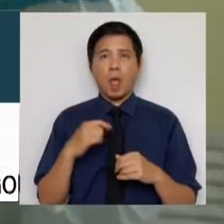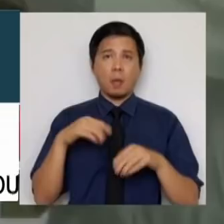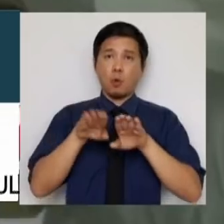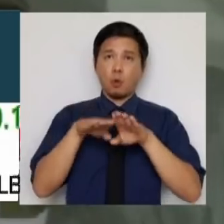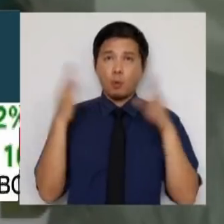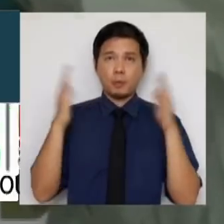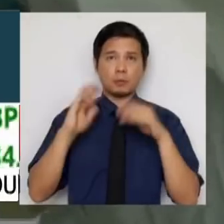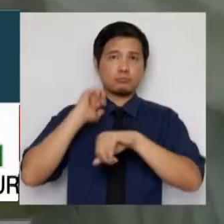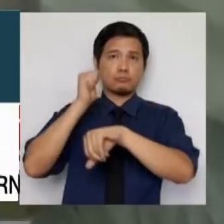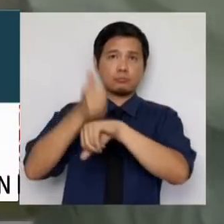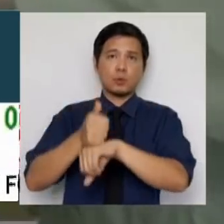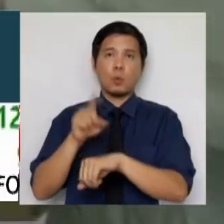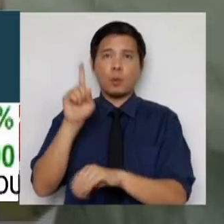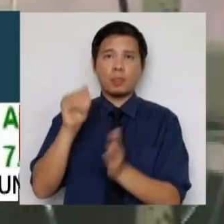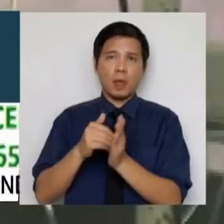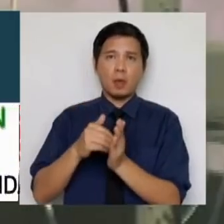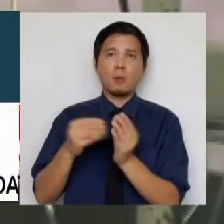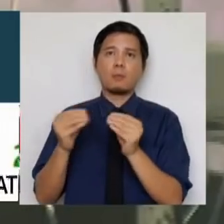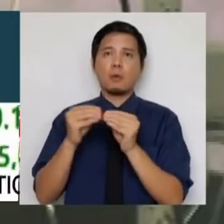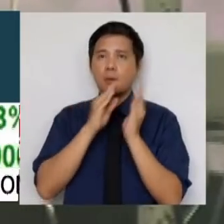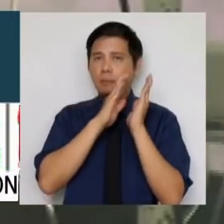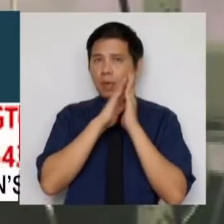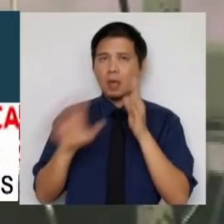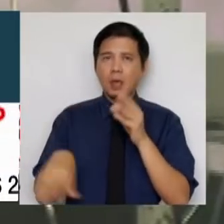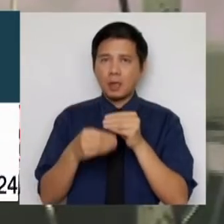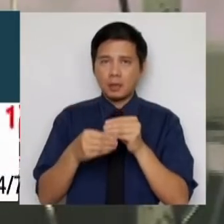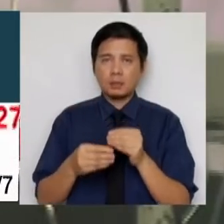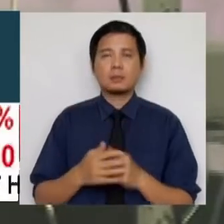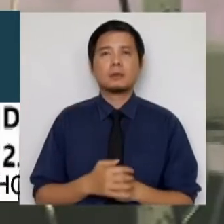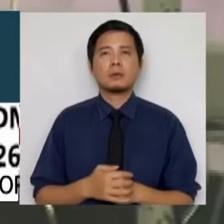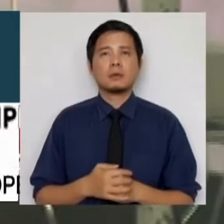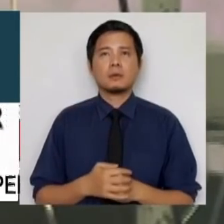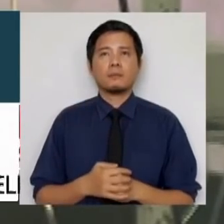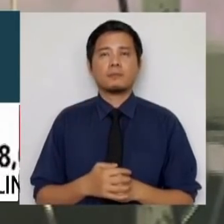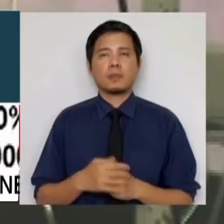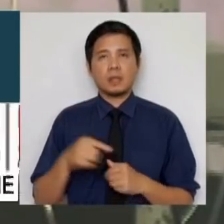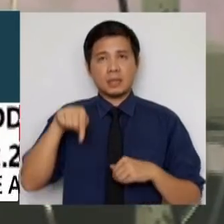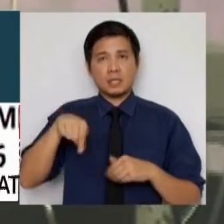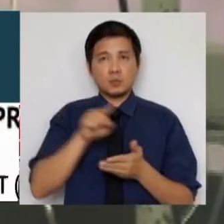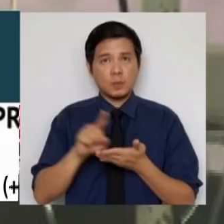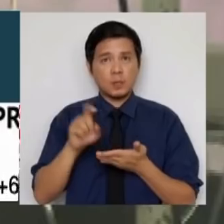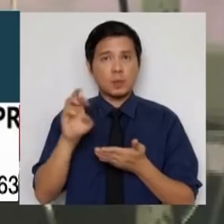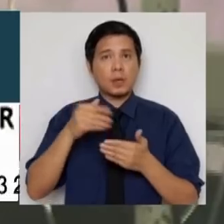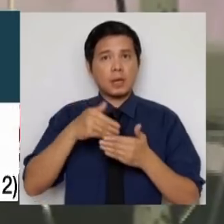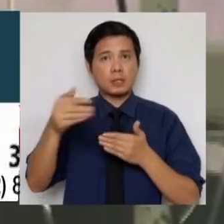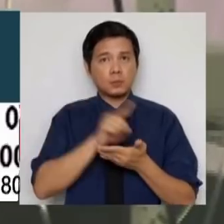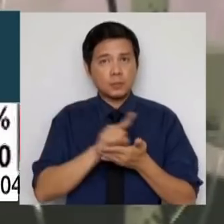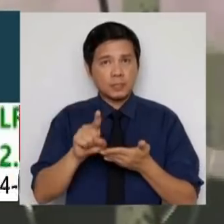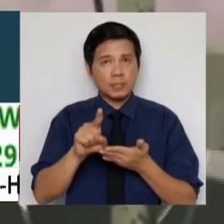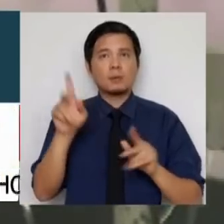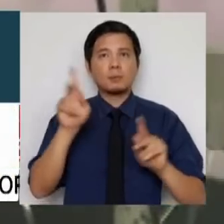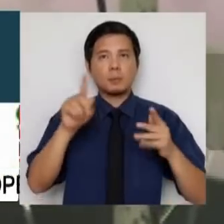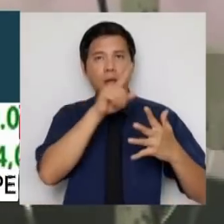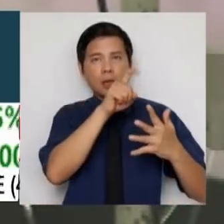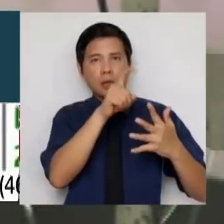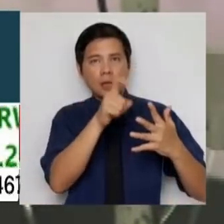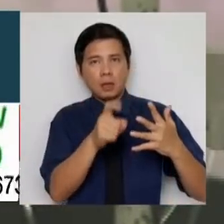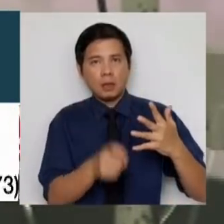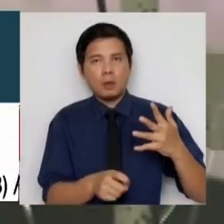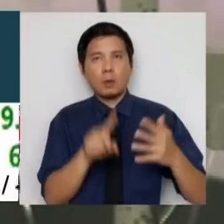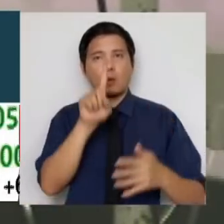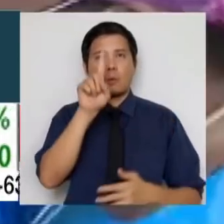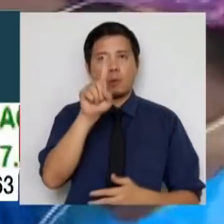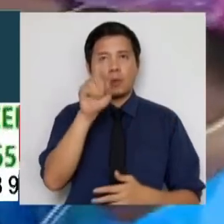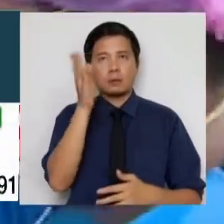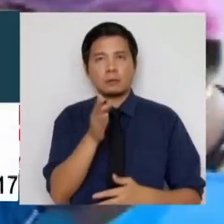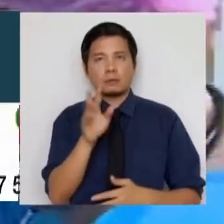1,000 beds within this week and next week. Our contact tracing capability is still 1:6, which is still not